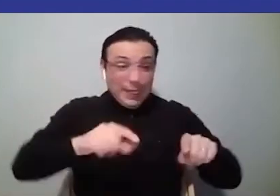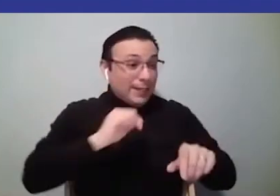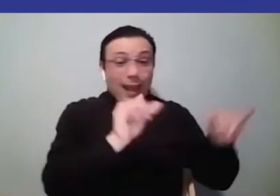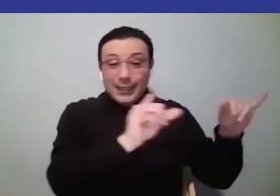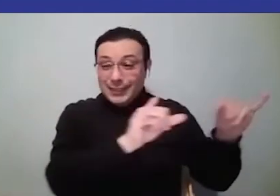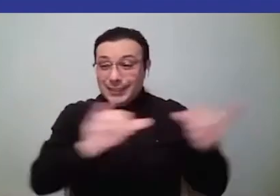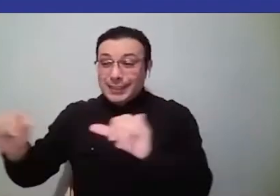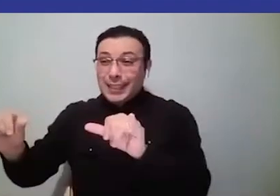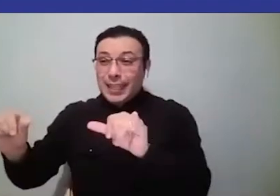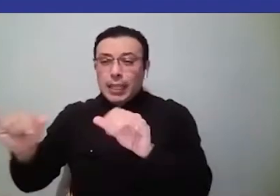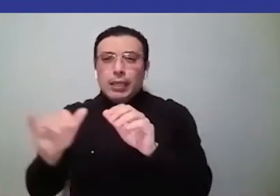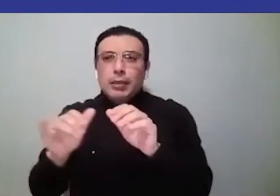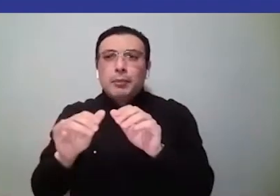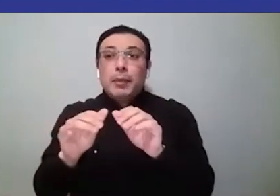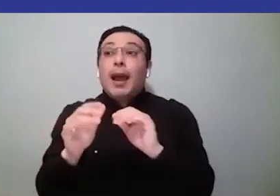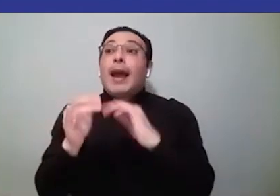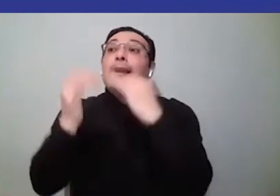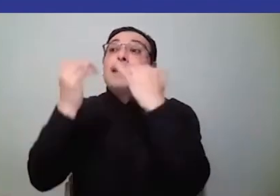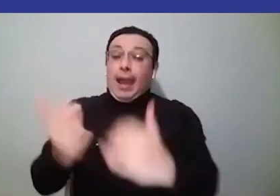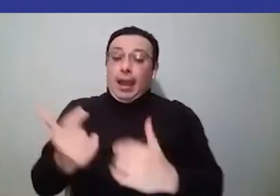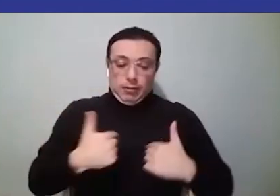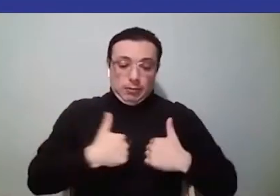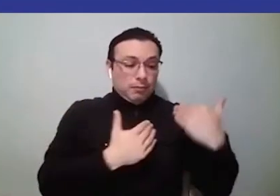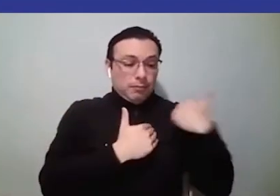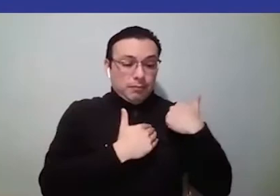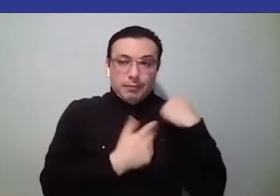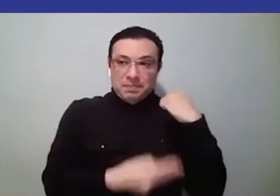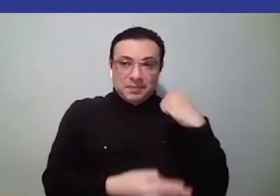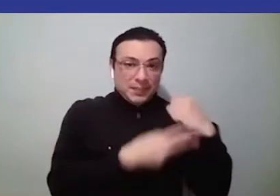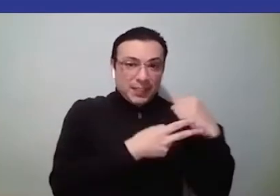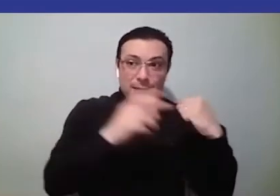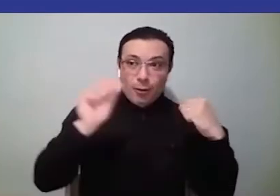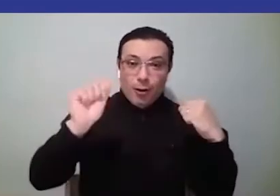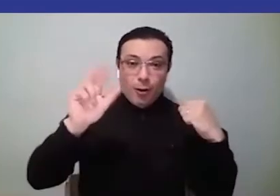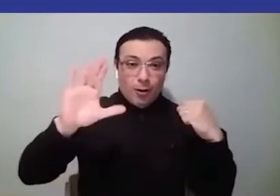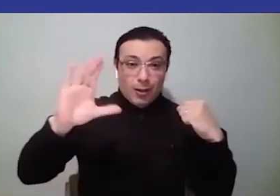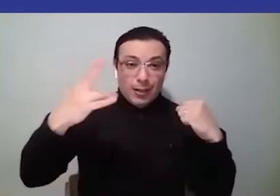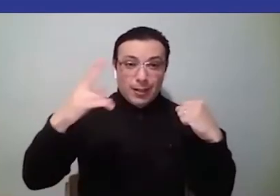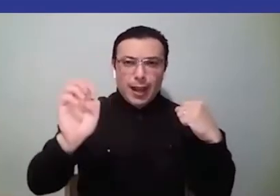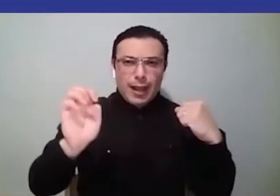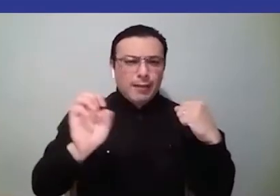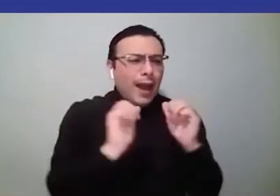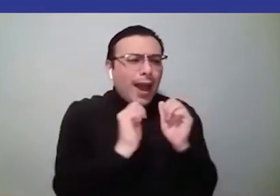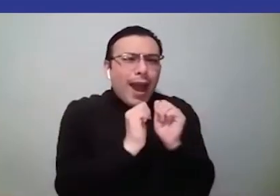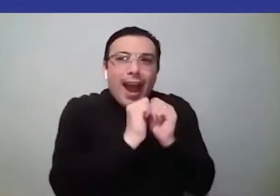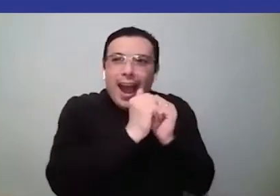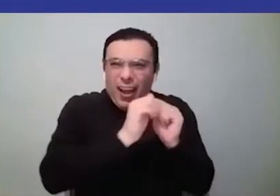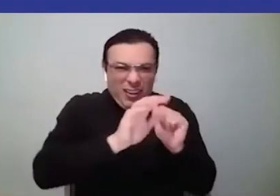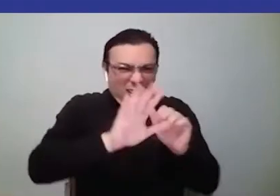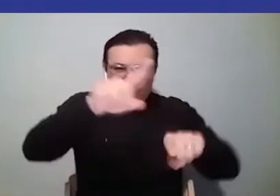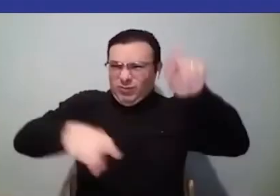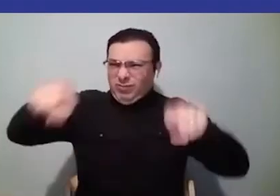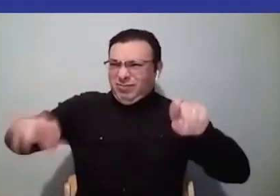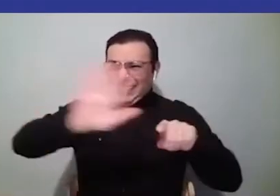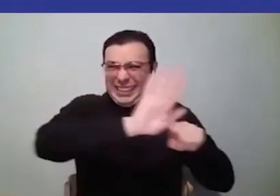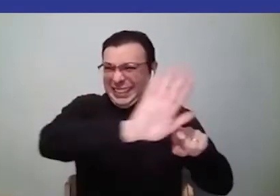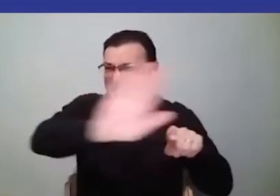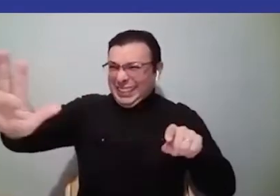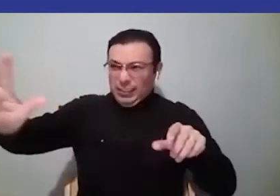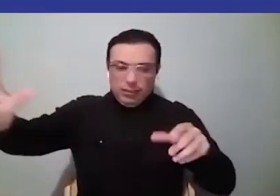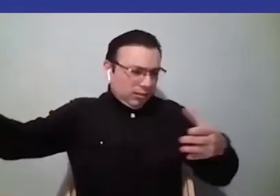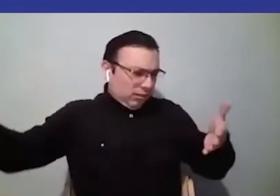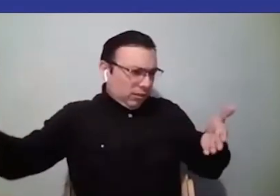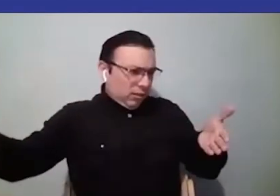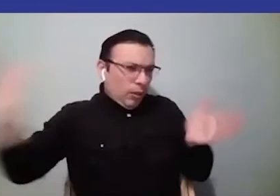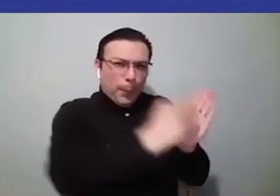don't have the answer, but I think it's what we were talking about the other day, and maybe feeds into the